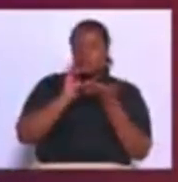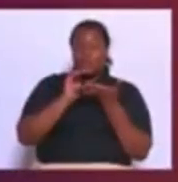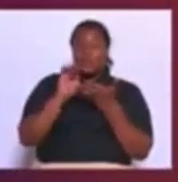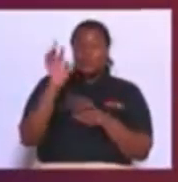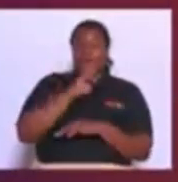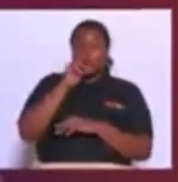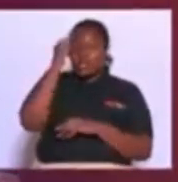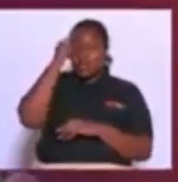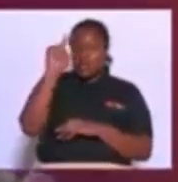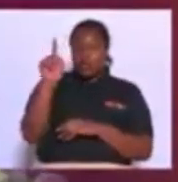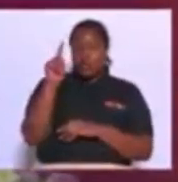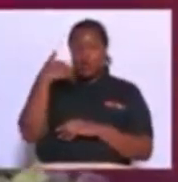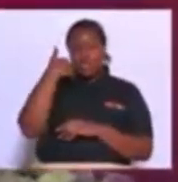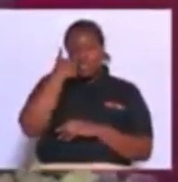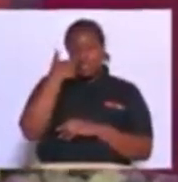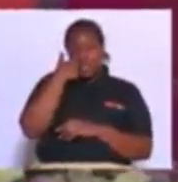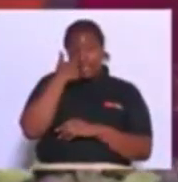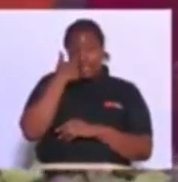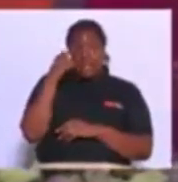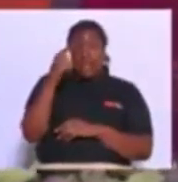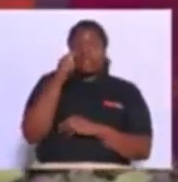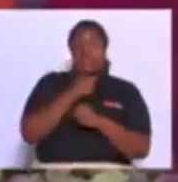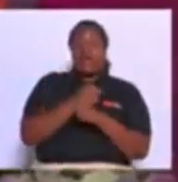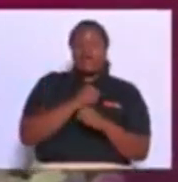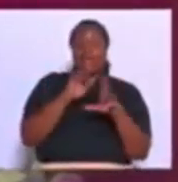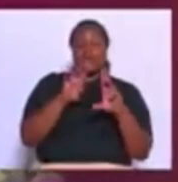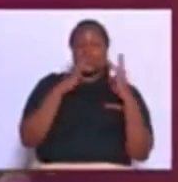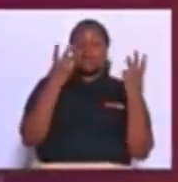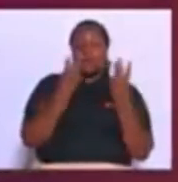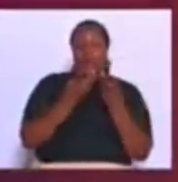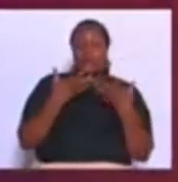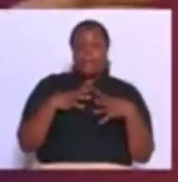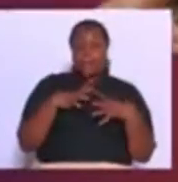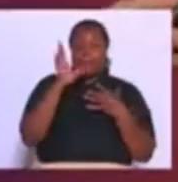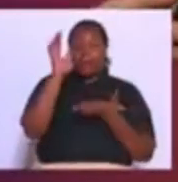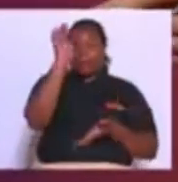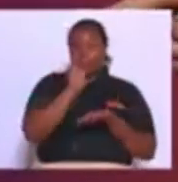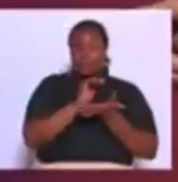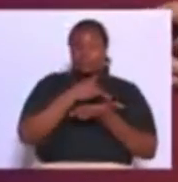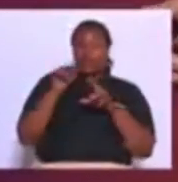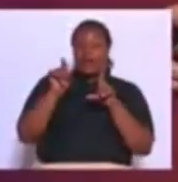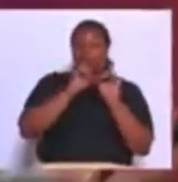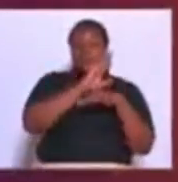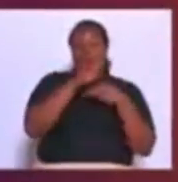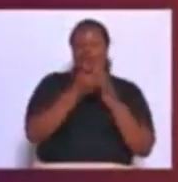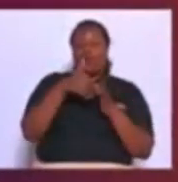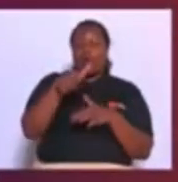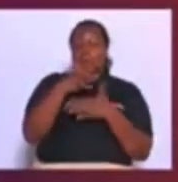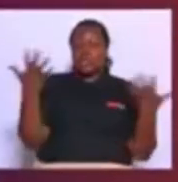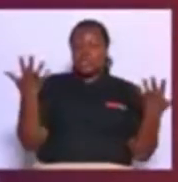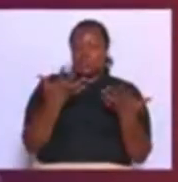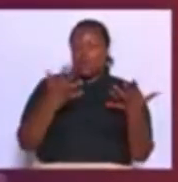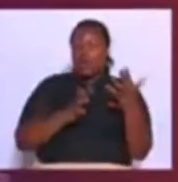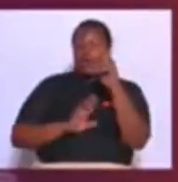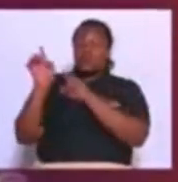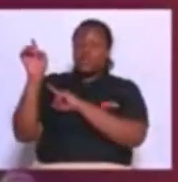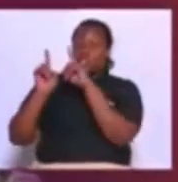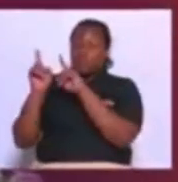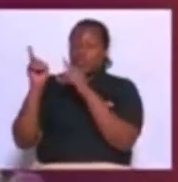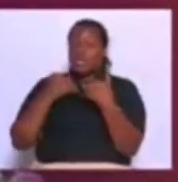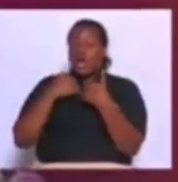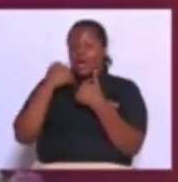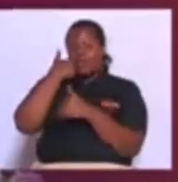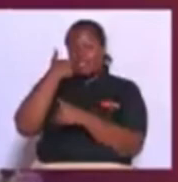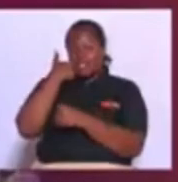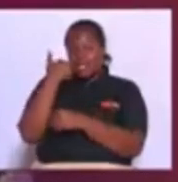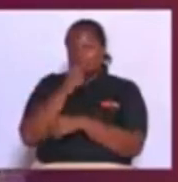chronic diseases. They are plaguing the world. They are all around, everywhere we travel in the world, they have these